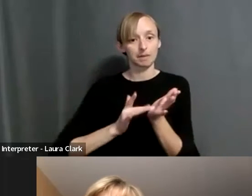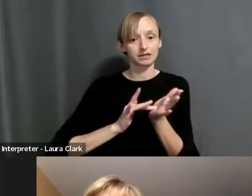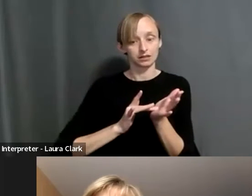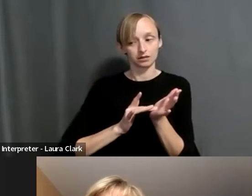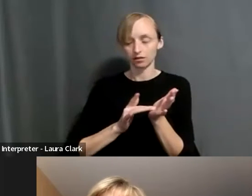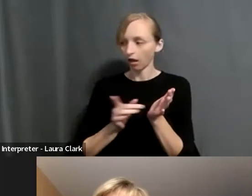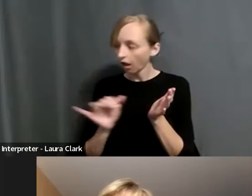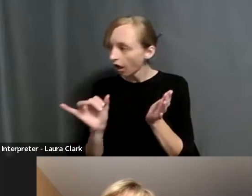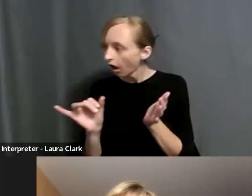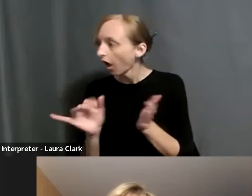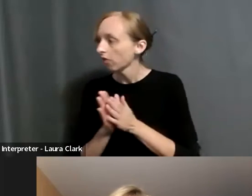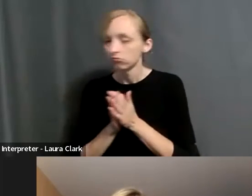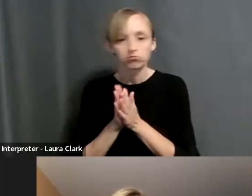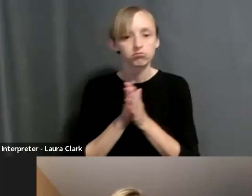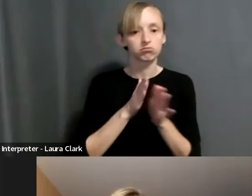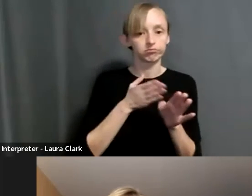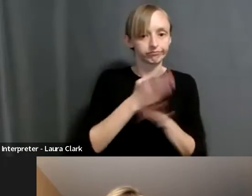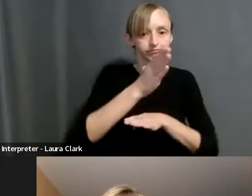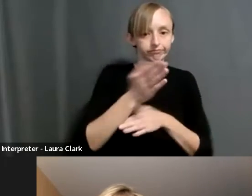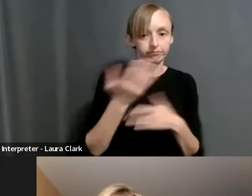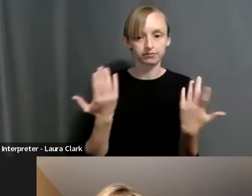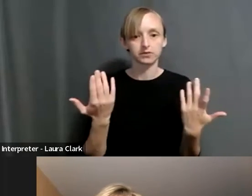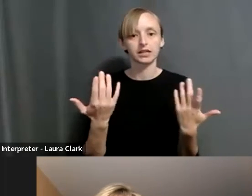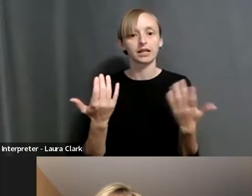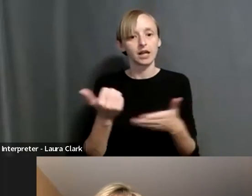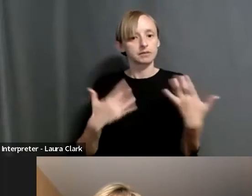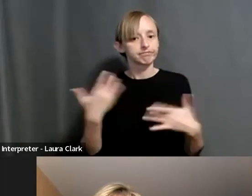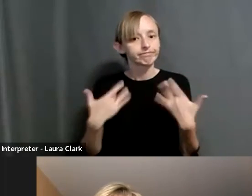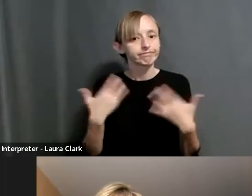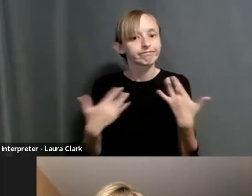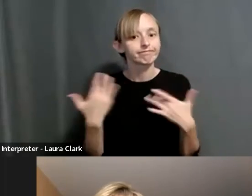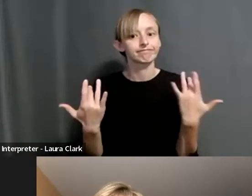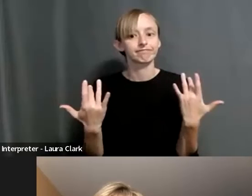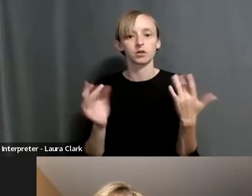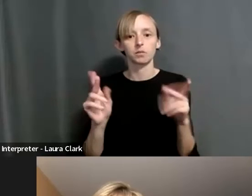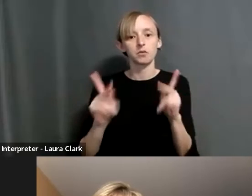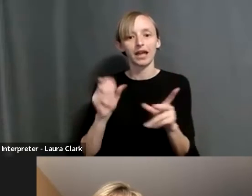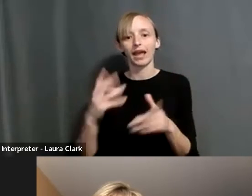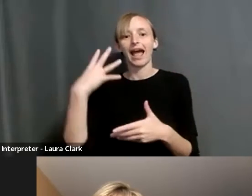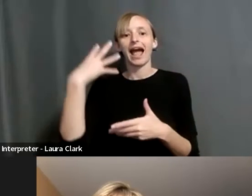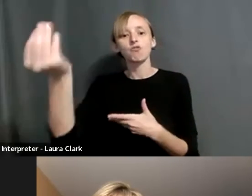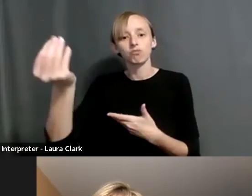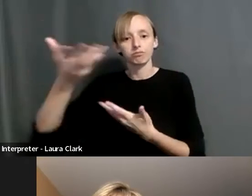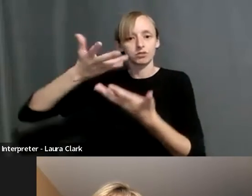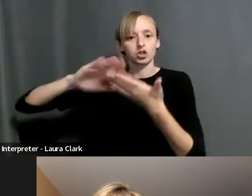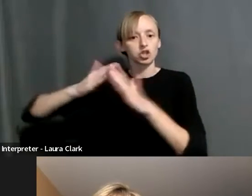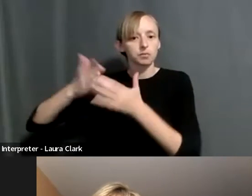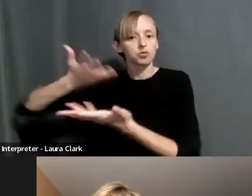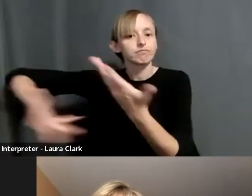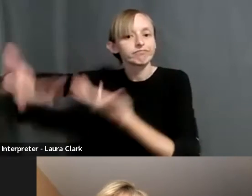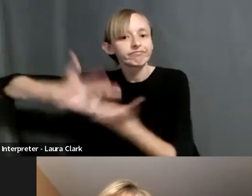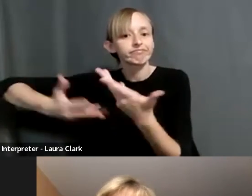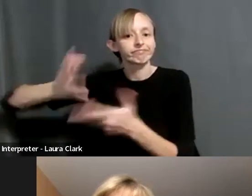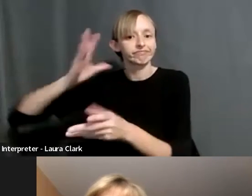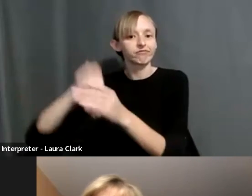me, because it gives people an opportunity to get into the community, develop new